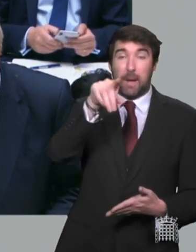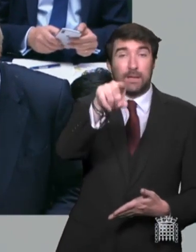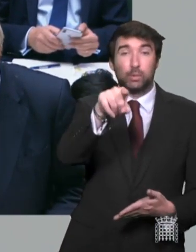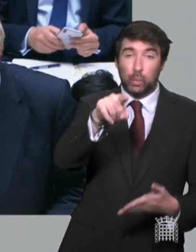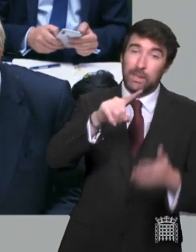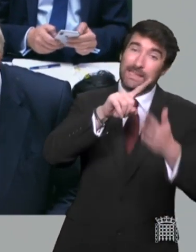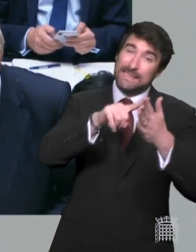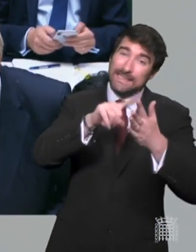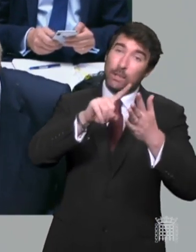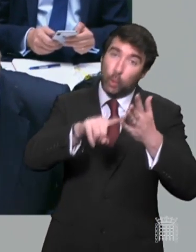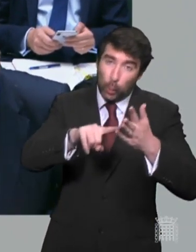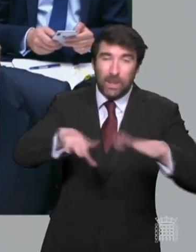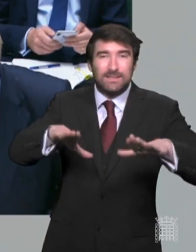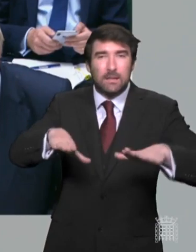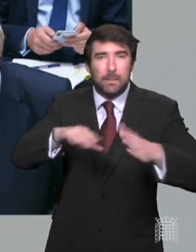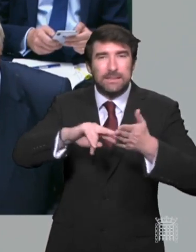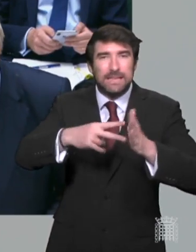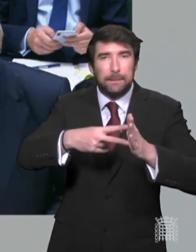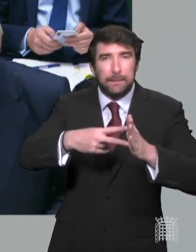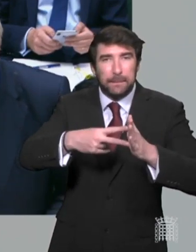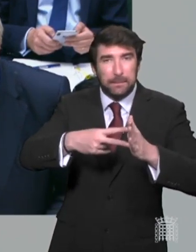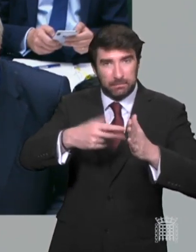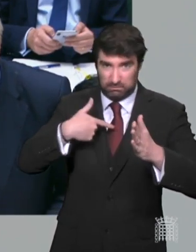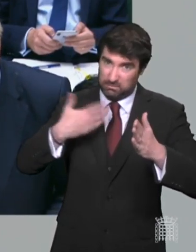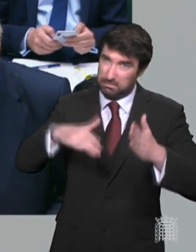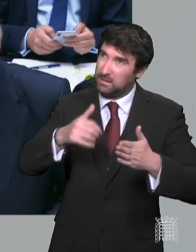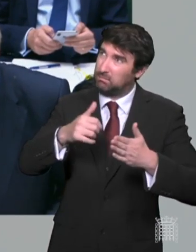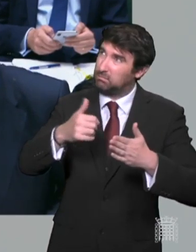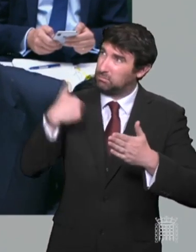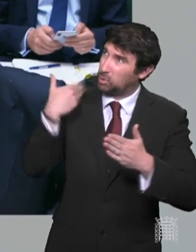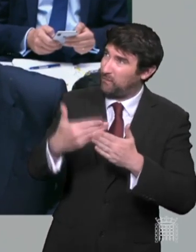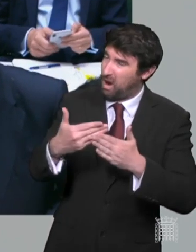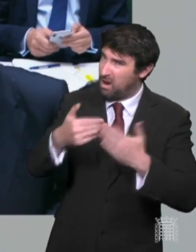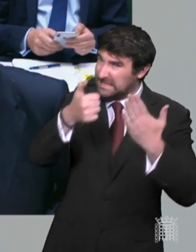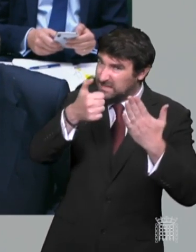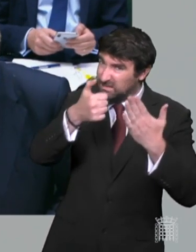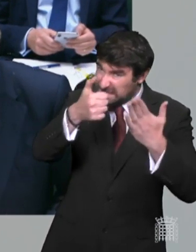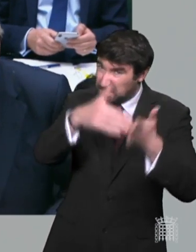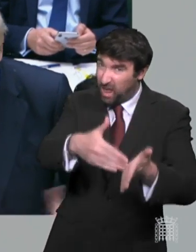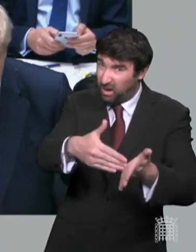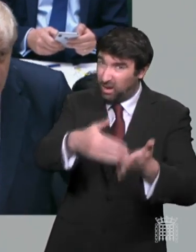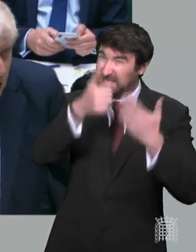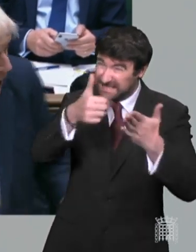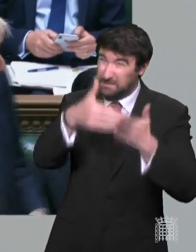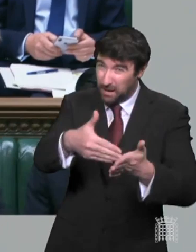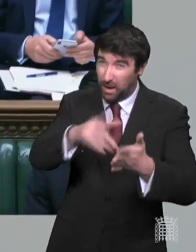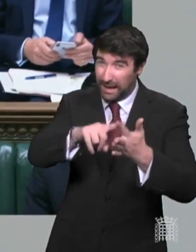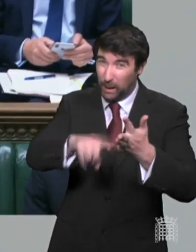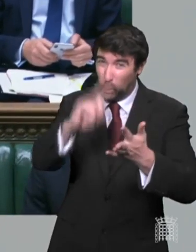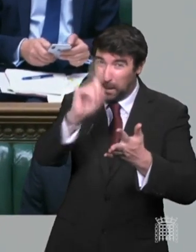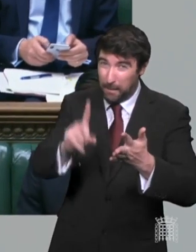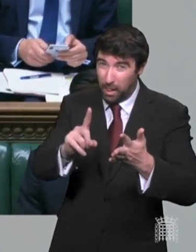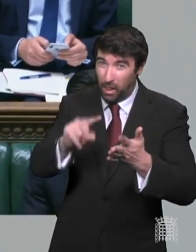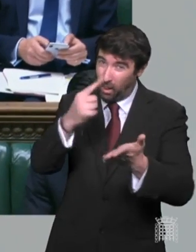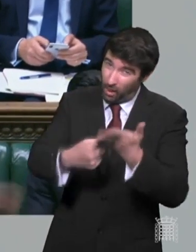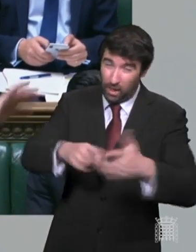the EU settlement scheme, we have helped, I think, almost 6 million people to settle in